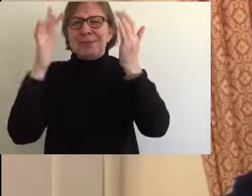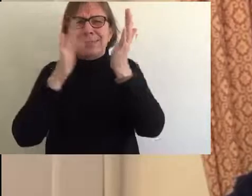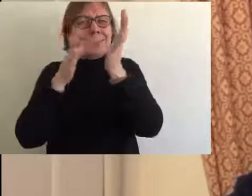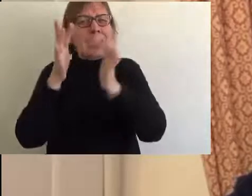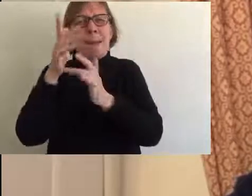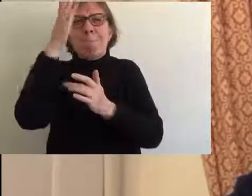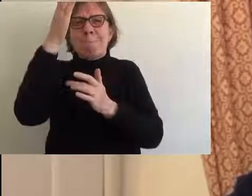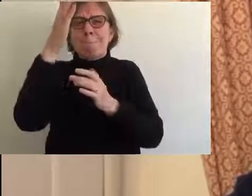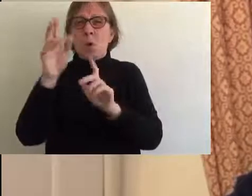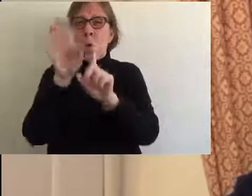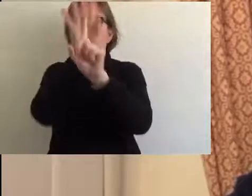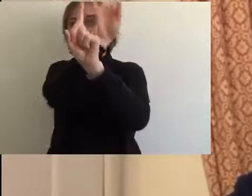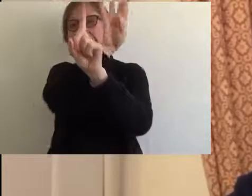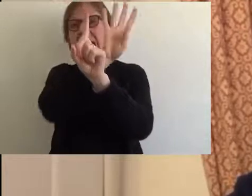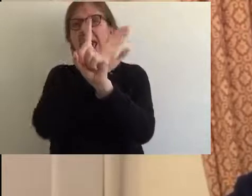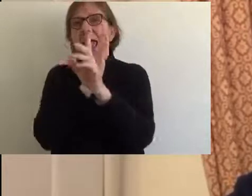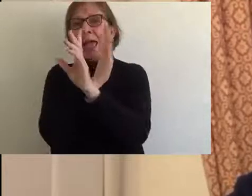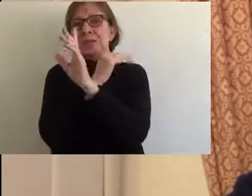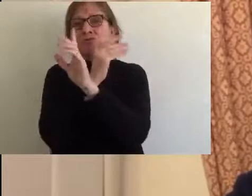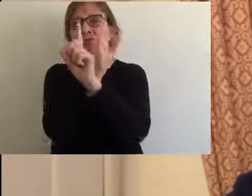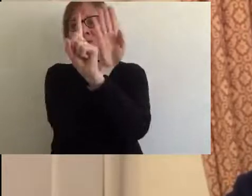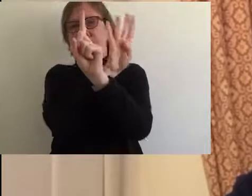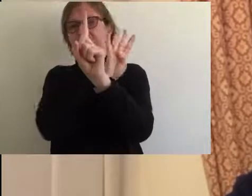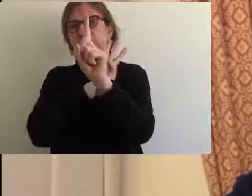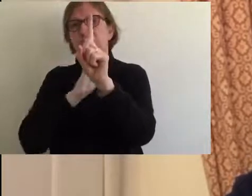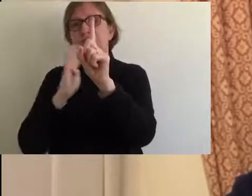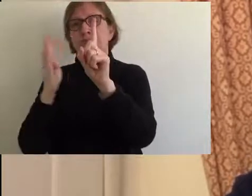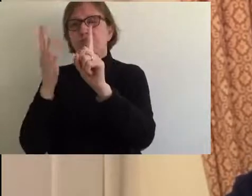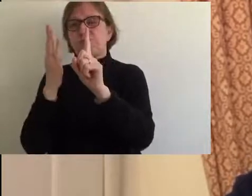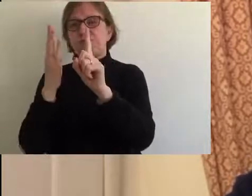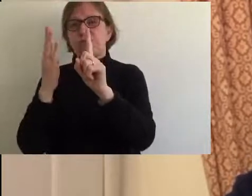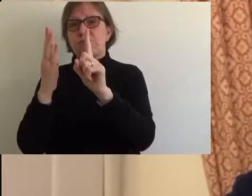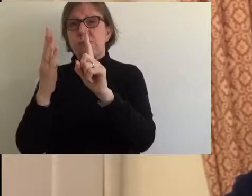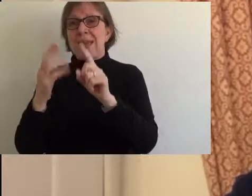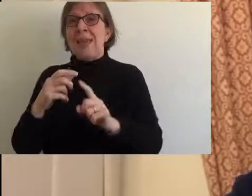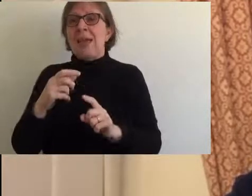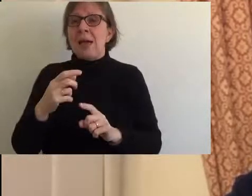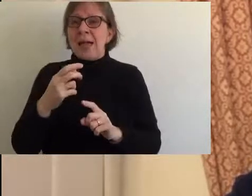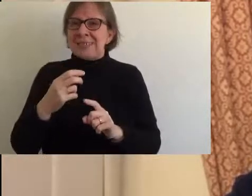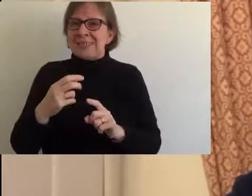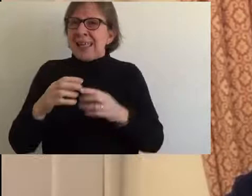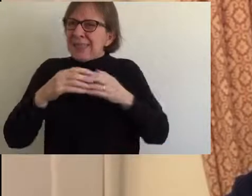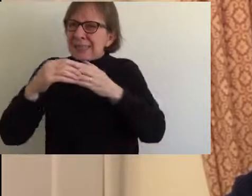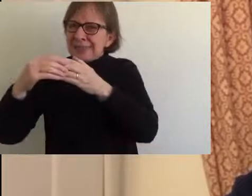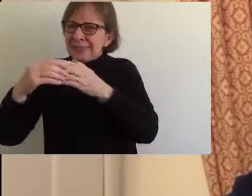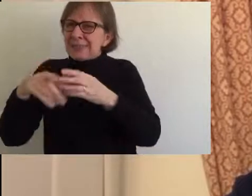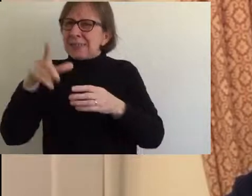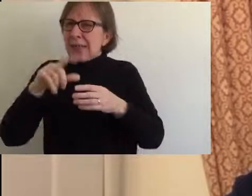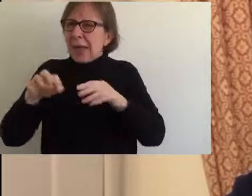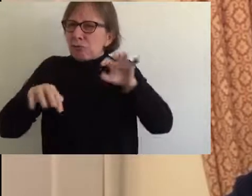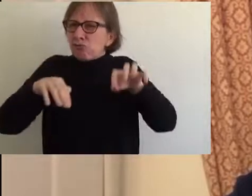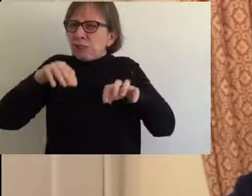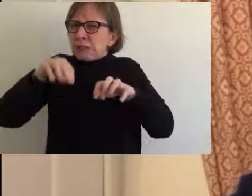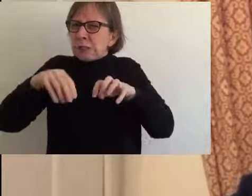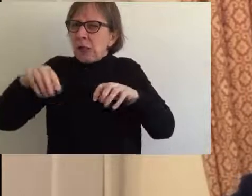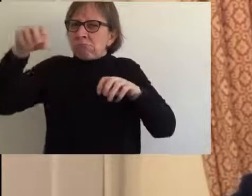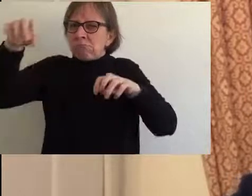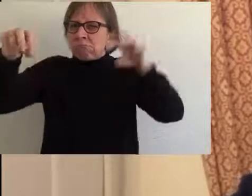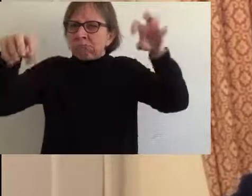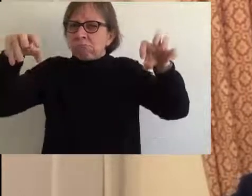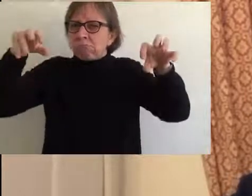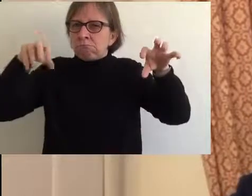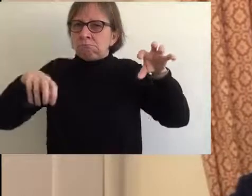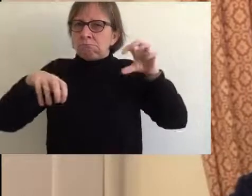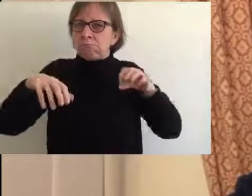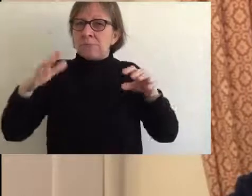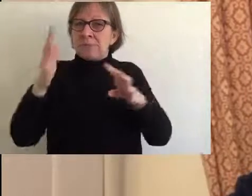the angels were standing round the throne and around the elders and the four living creatures. They fell down